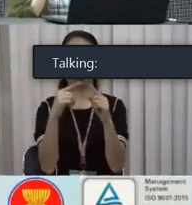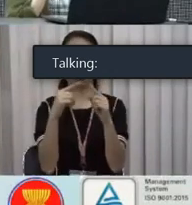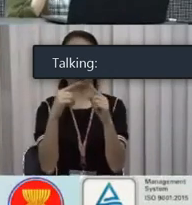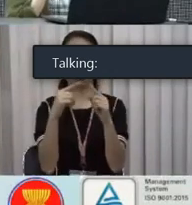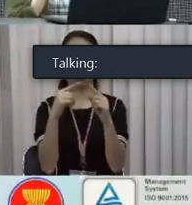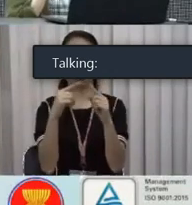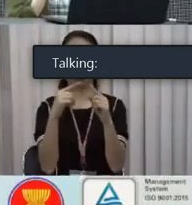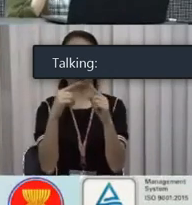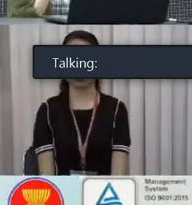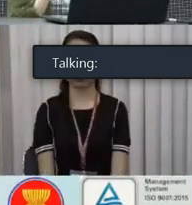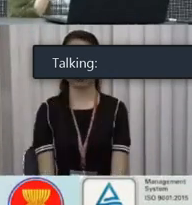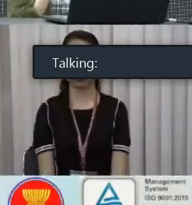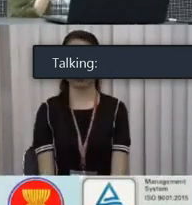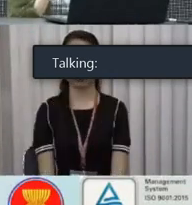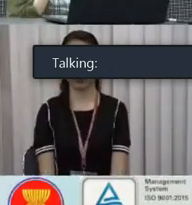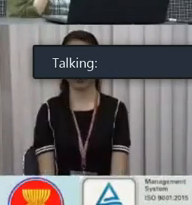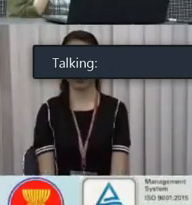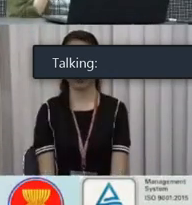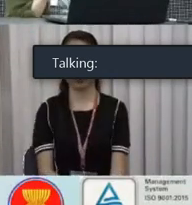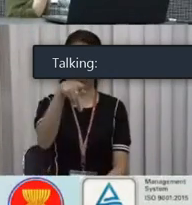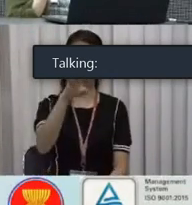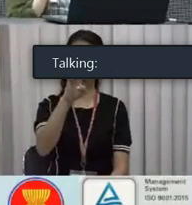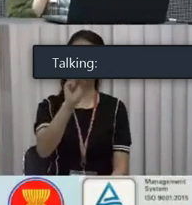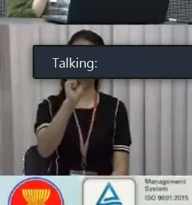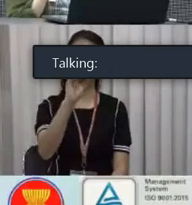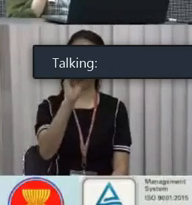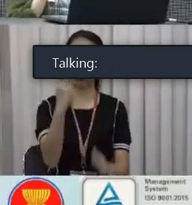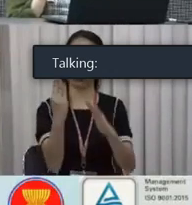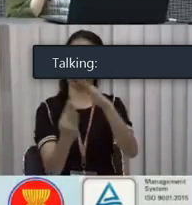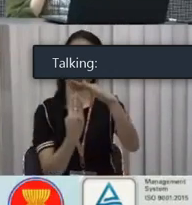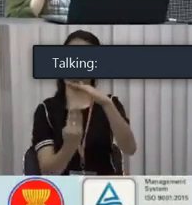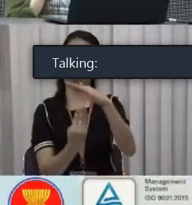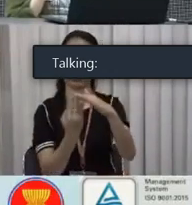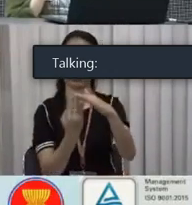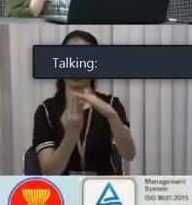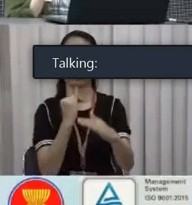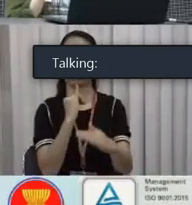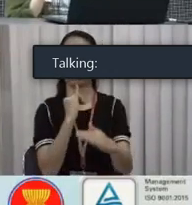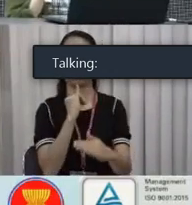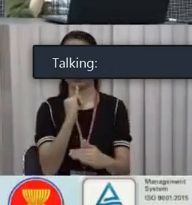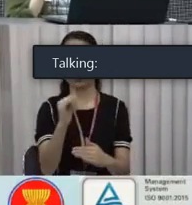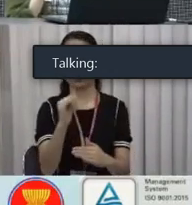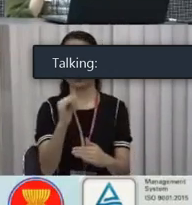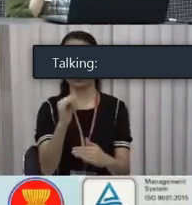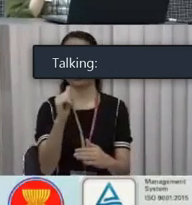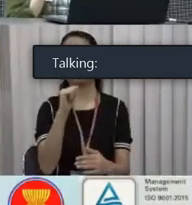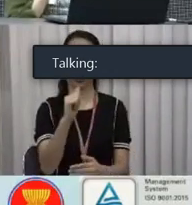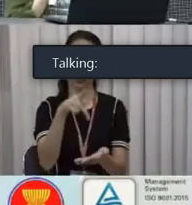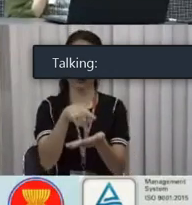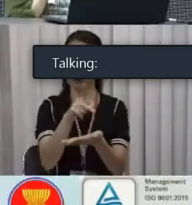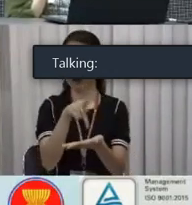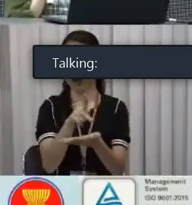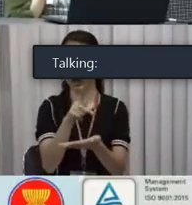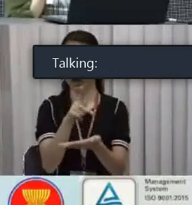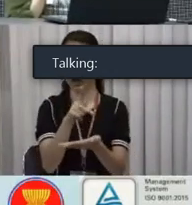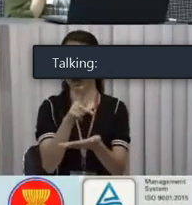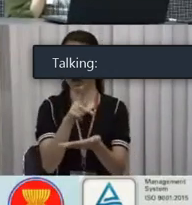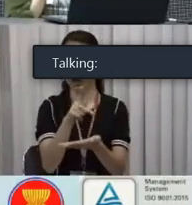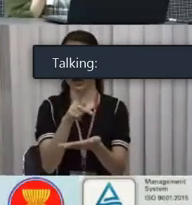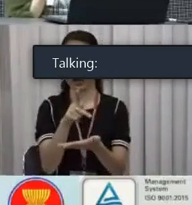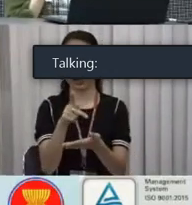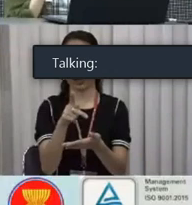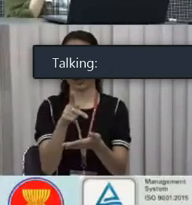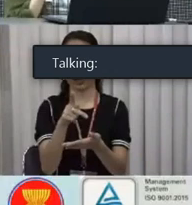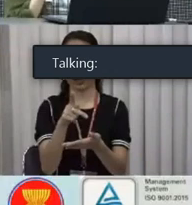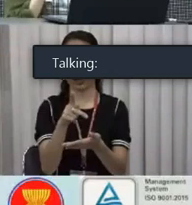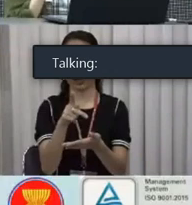PESO Act of 1999. So PESO is basically a non-fee charging entity located